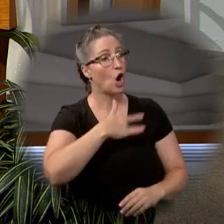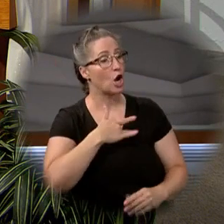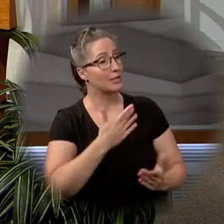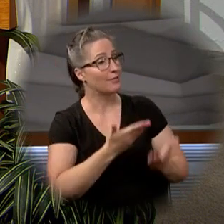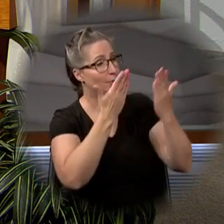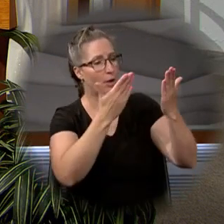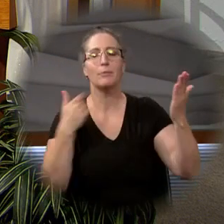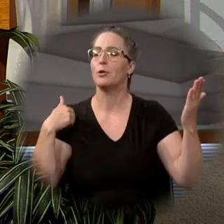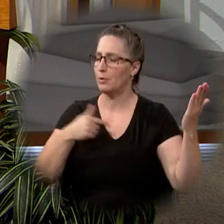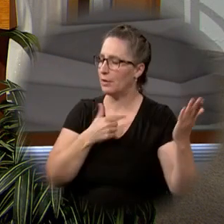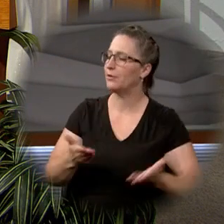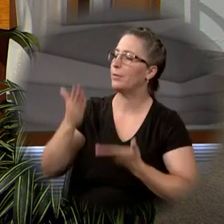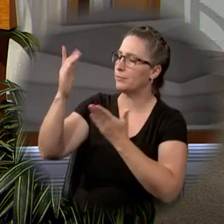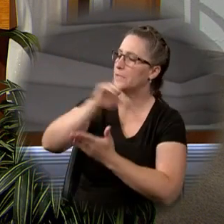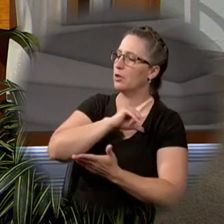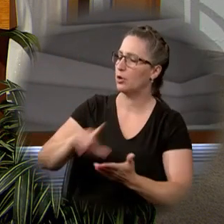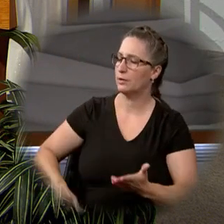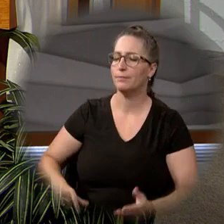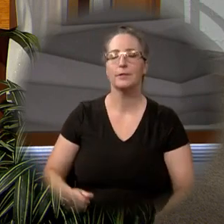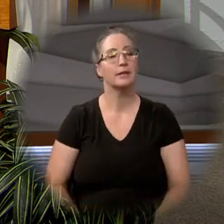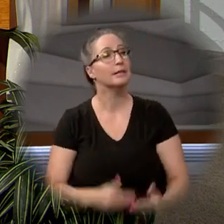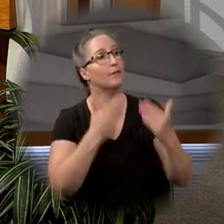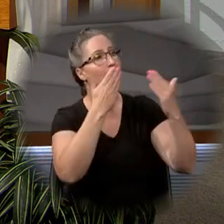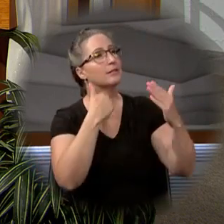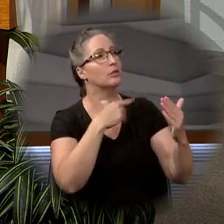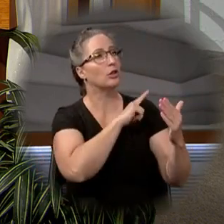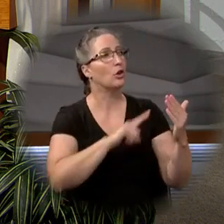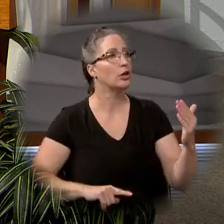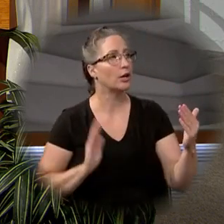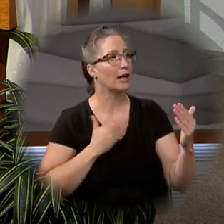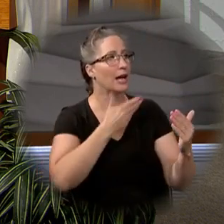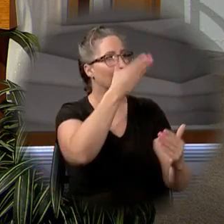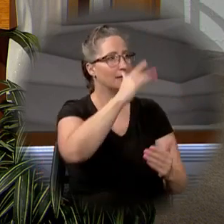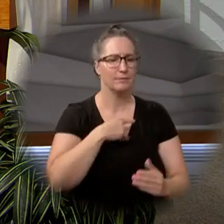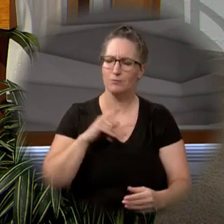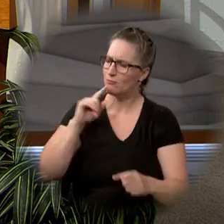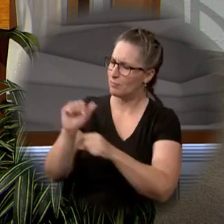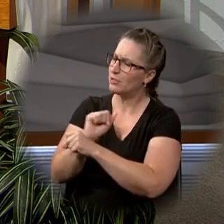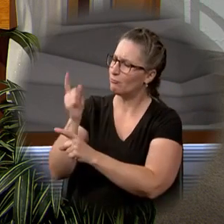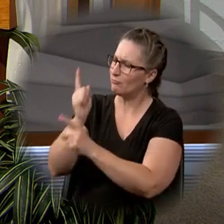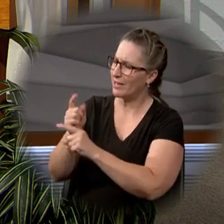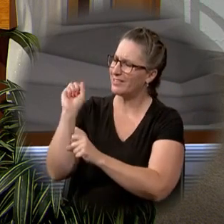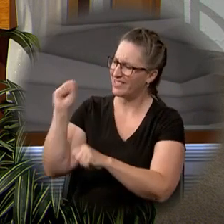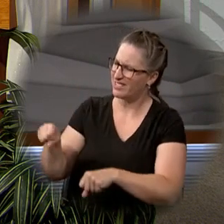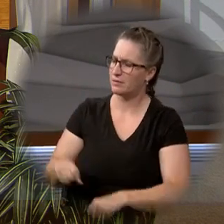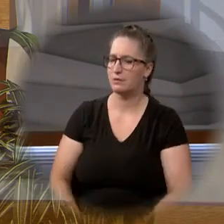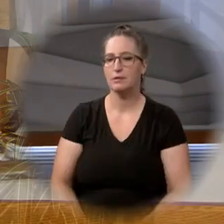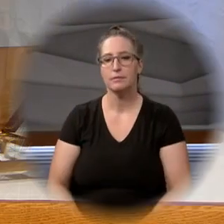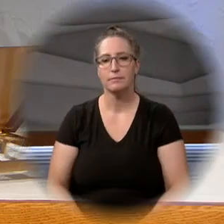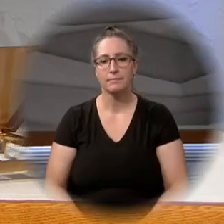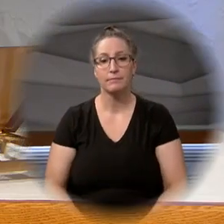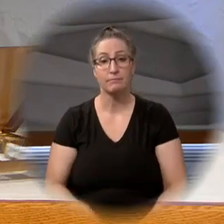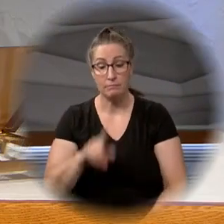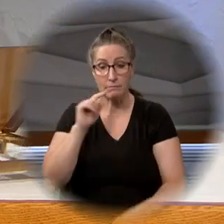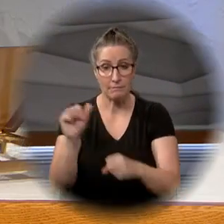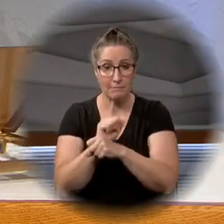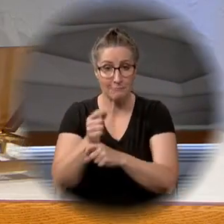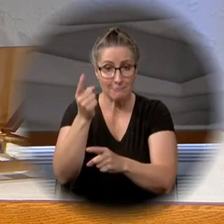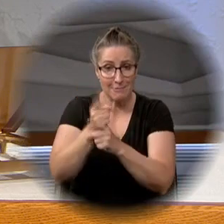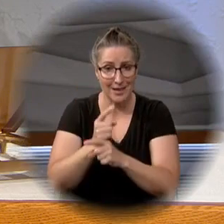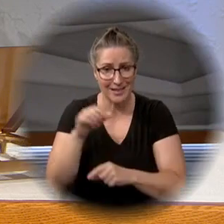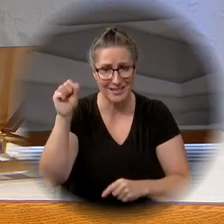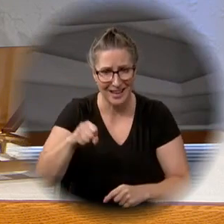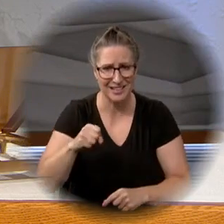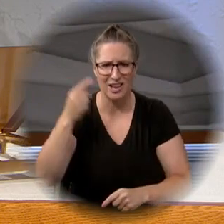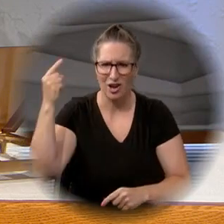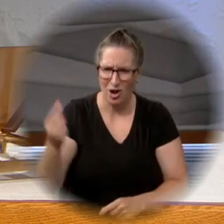your hearts. We lift them up to the Lord. Let us give thanks to the Lord our God. It is right and just. It is truly right and